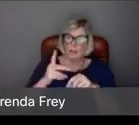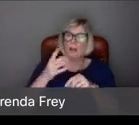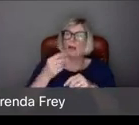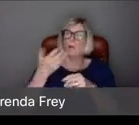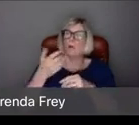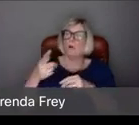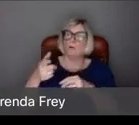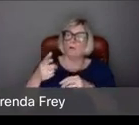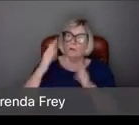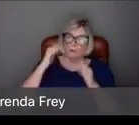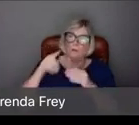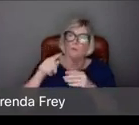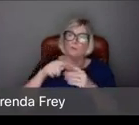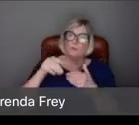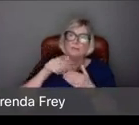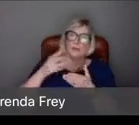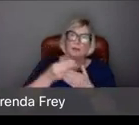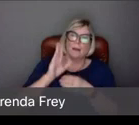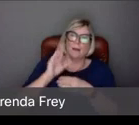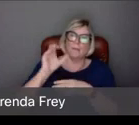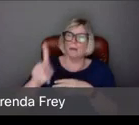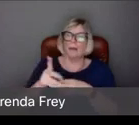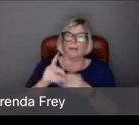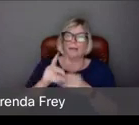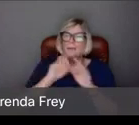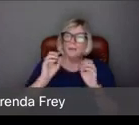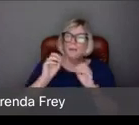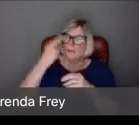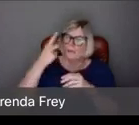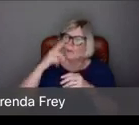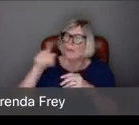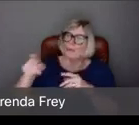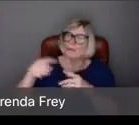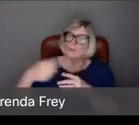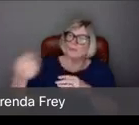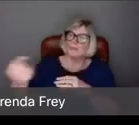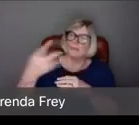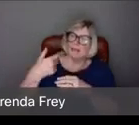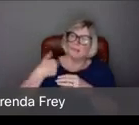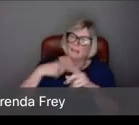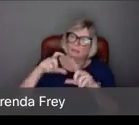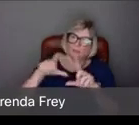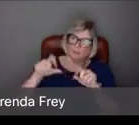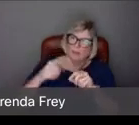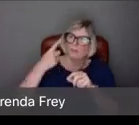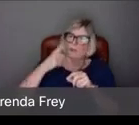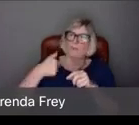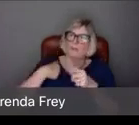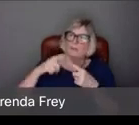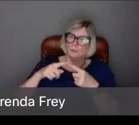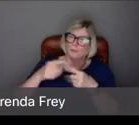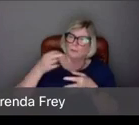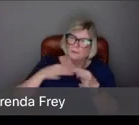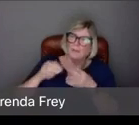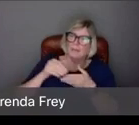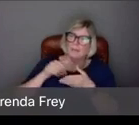back, Yep. that's just not, there's no reason for them to send you the money to get money back from you. Exactly. It Right. happens when you put ads in the I